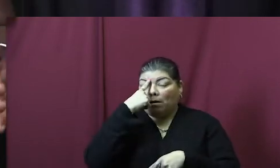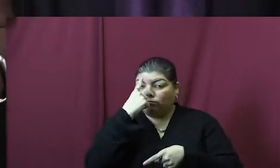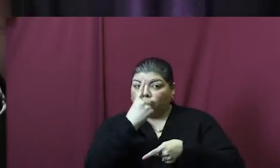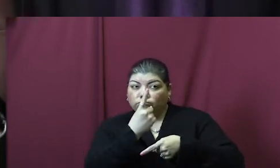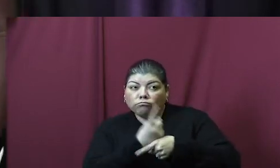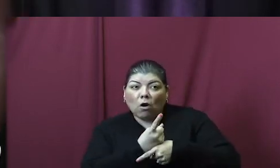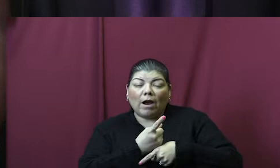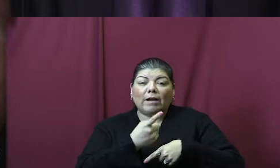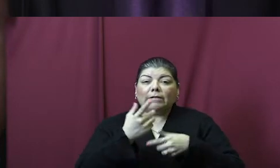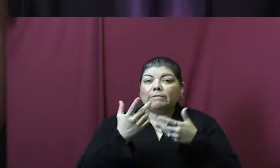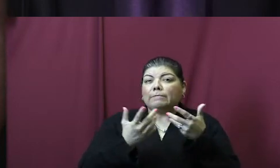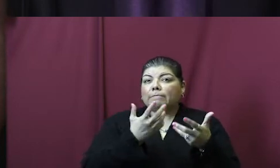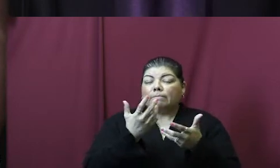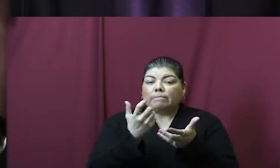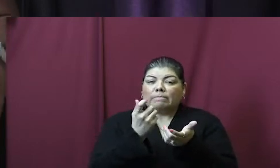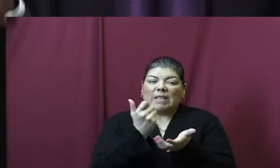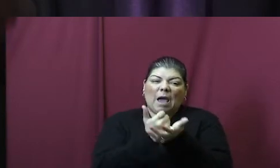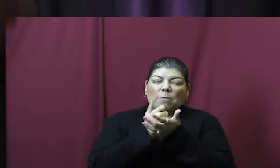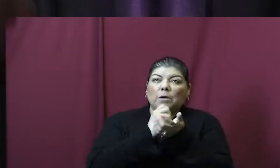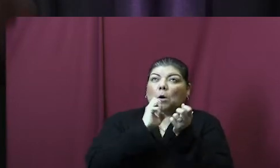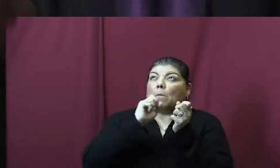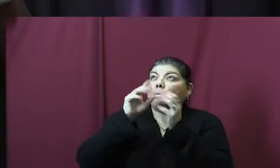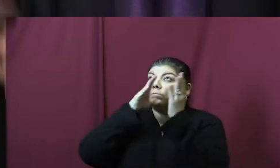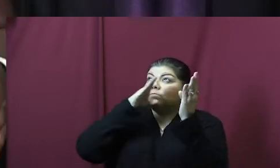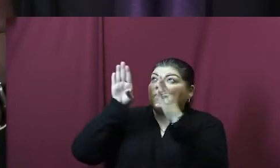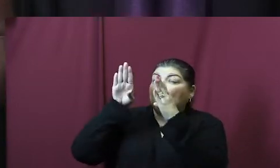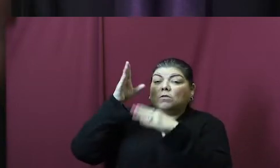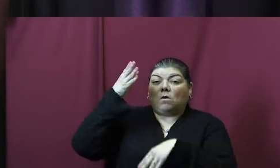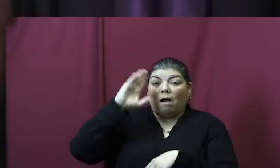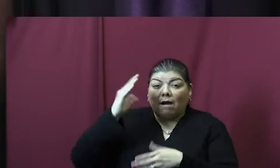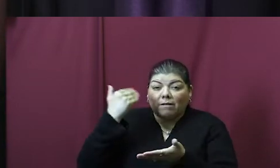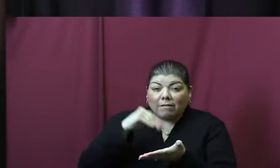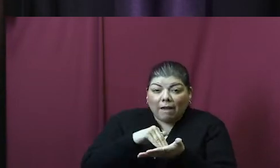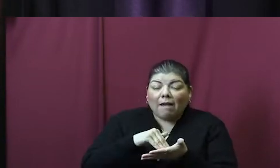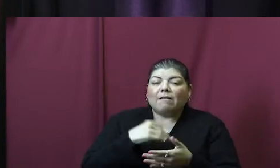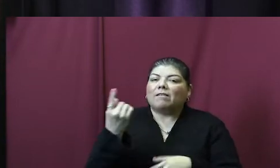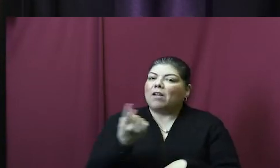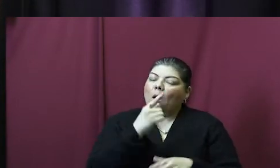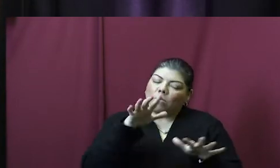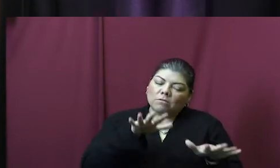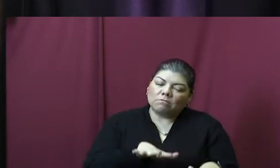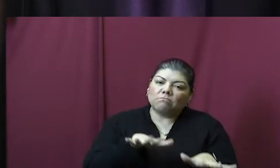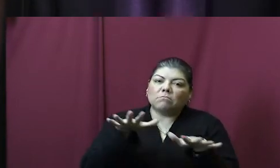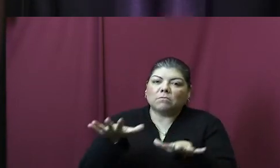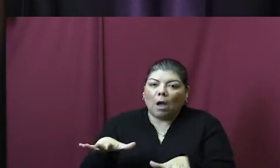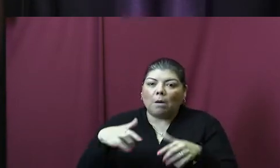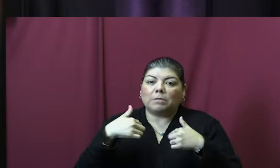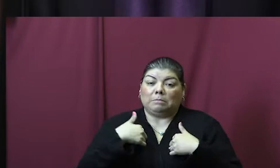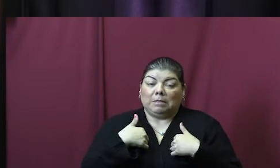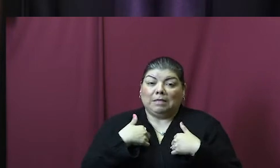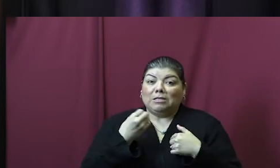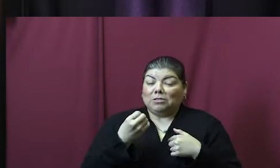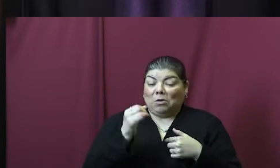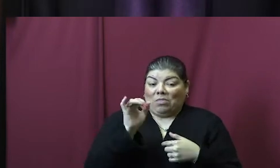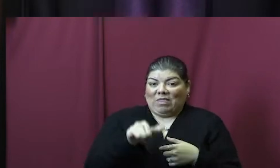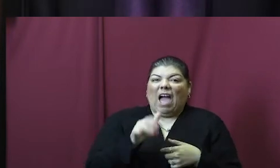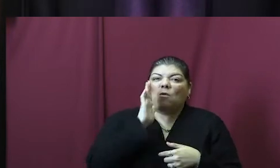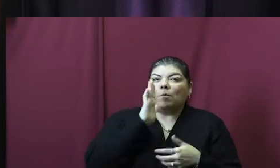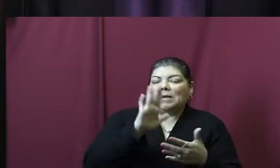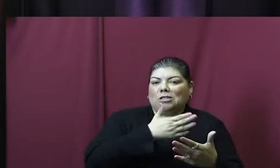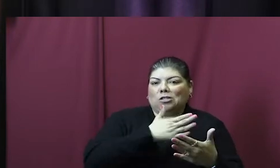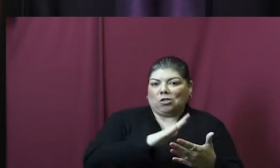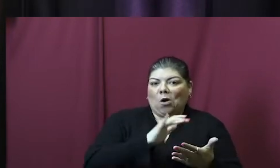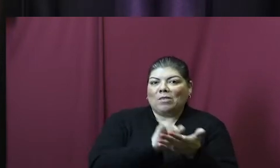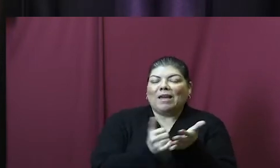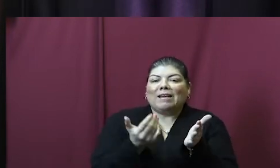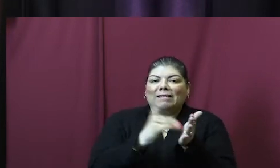frame of mind. It always turns me back to the Father. It always calms me. So that would